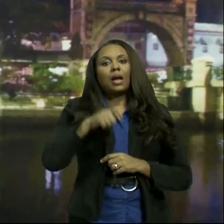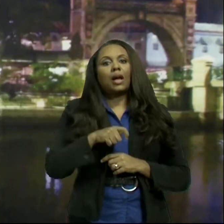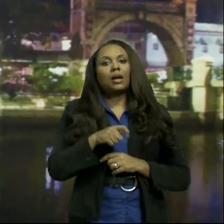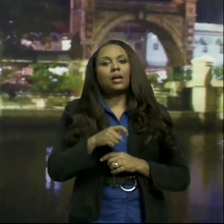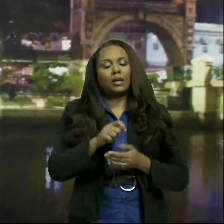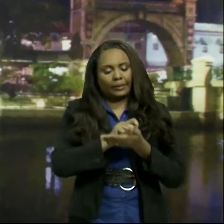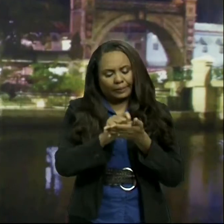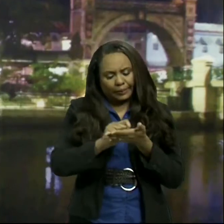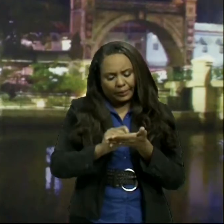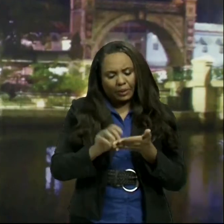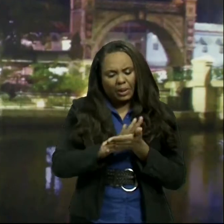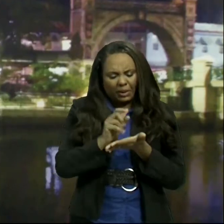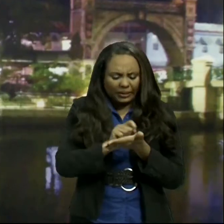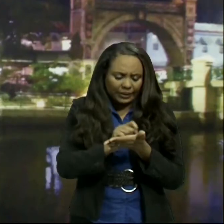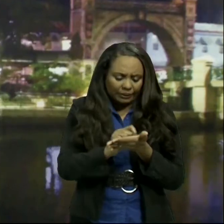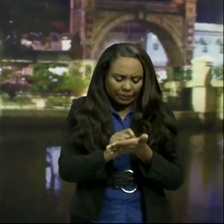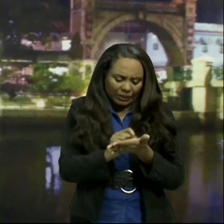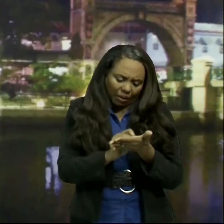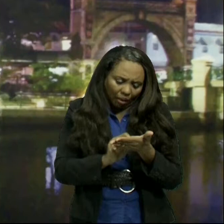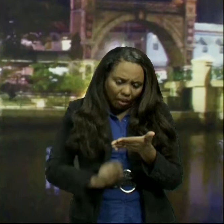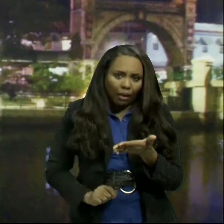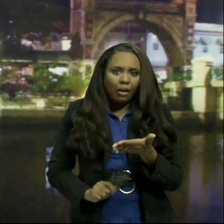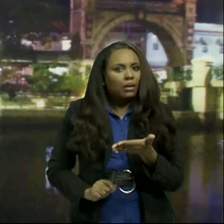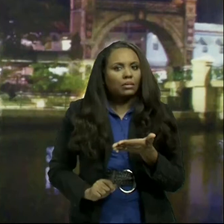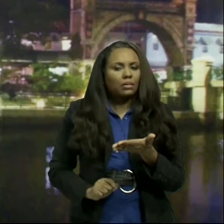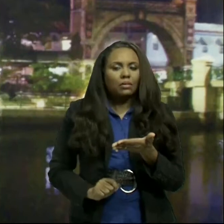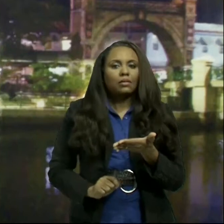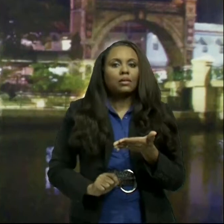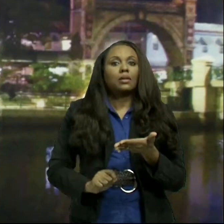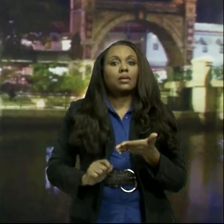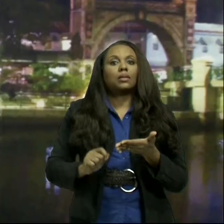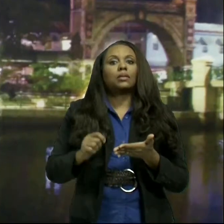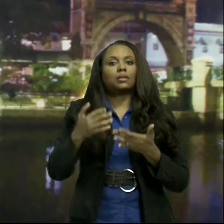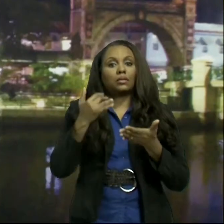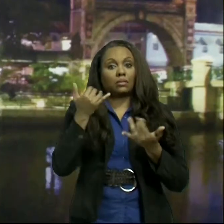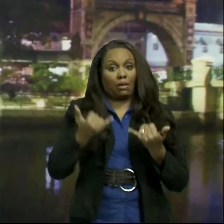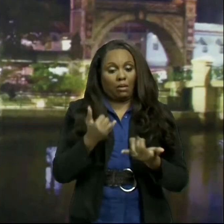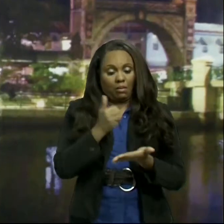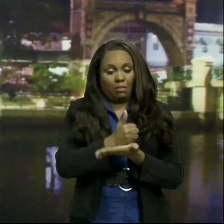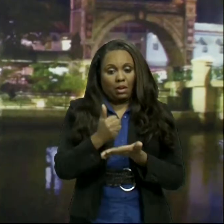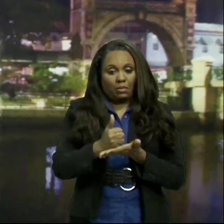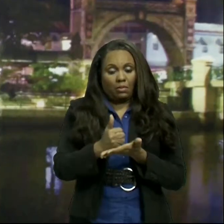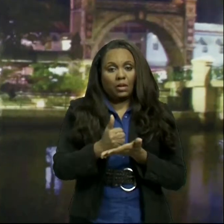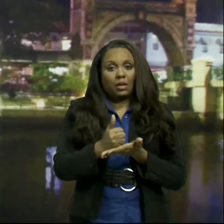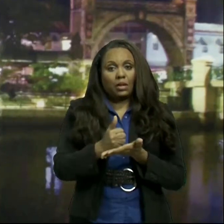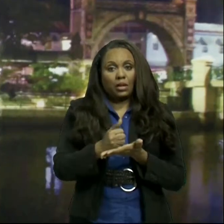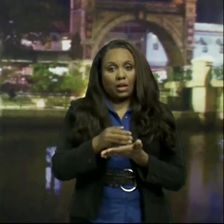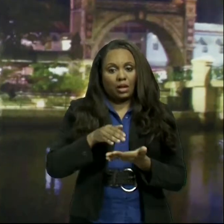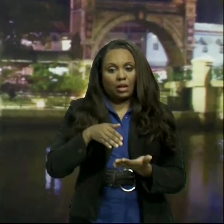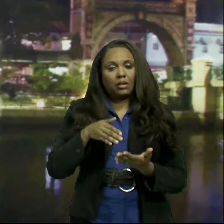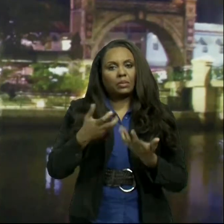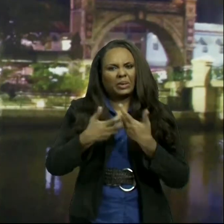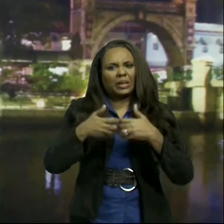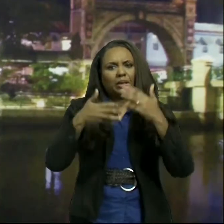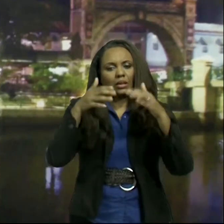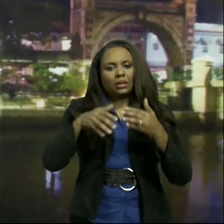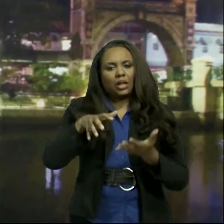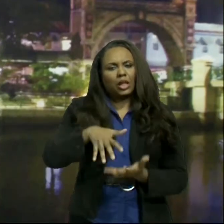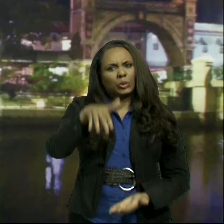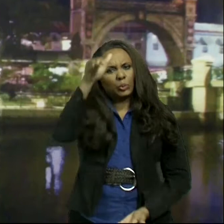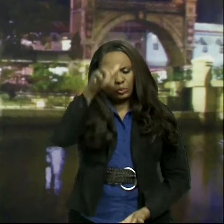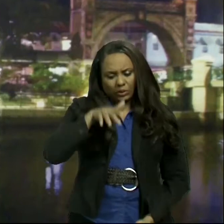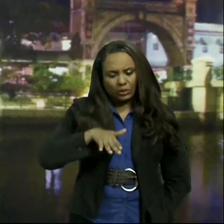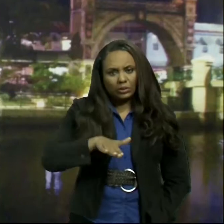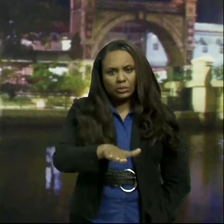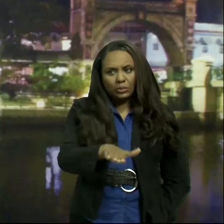fill out the customs declaration forms. Instead, they will scan their passports at the kiosks and be issued with a receipt, which